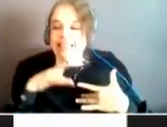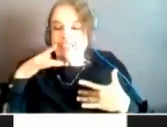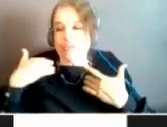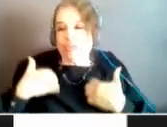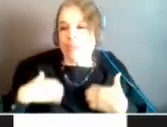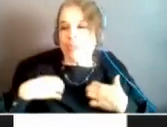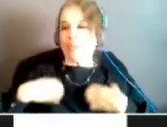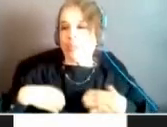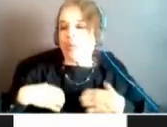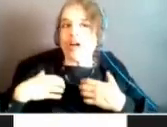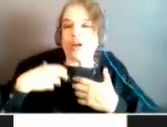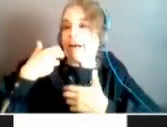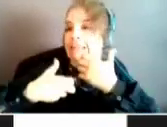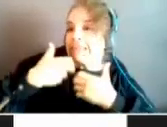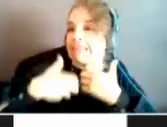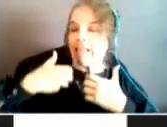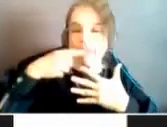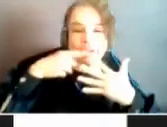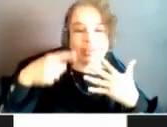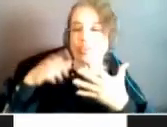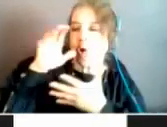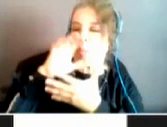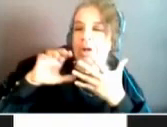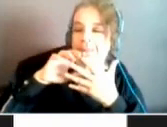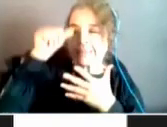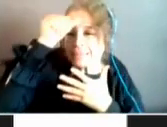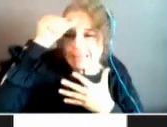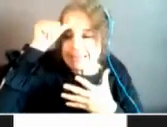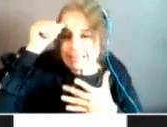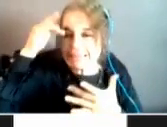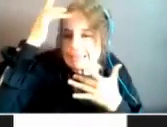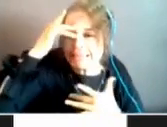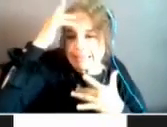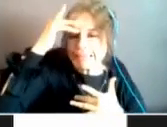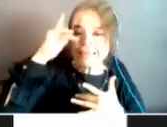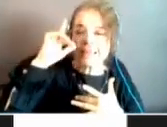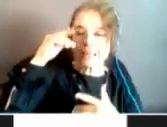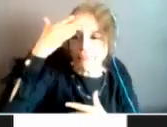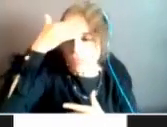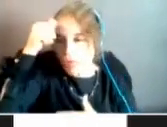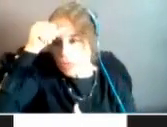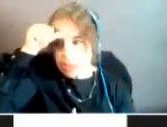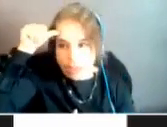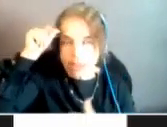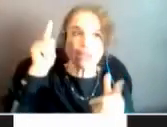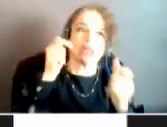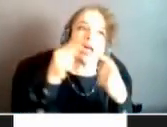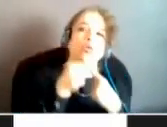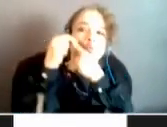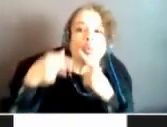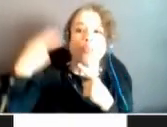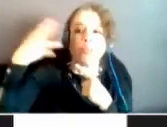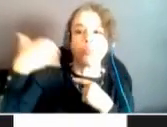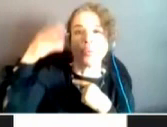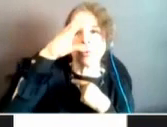cardiopulmonary conditions, those with mixed Alzheimer's disease and vascular dementia may be particularly high risk